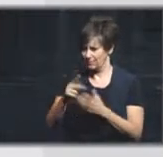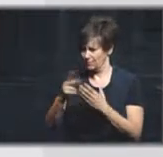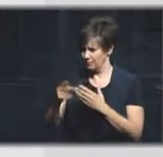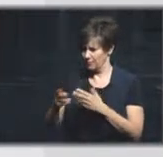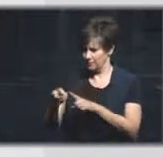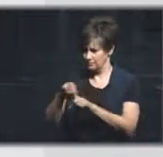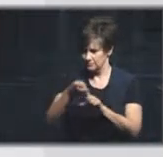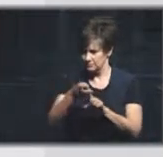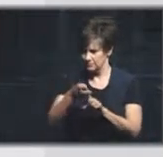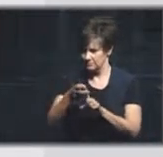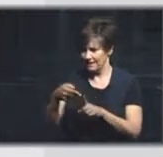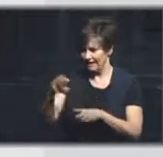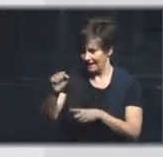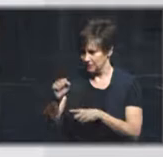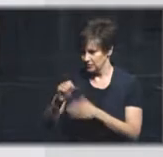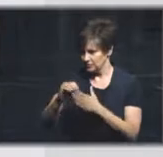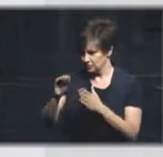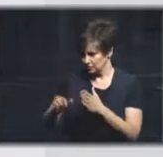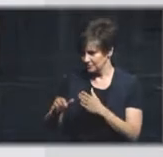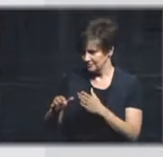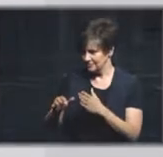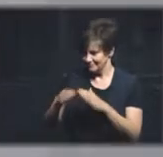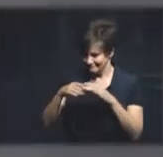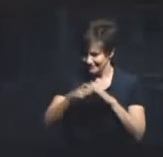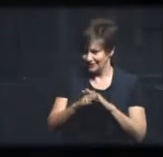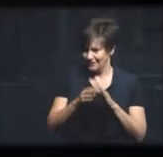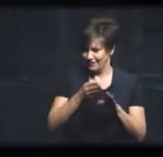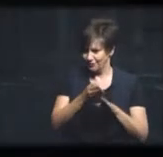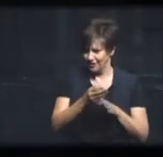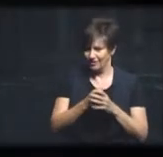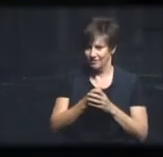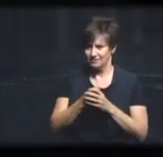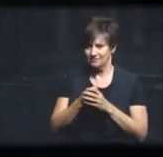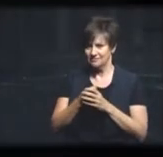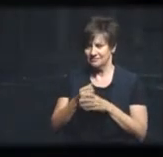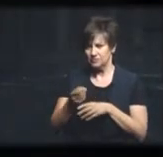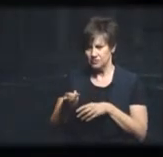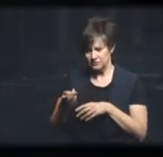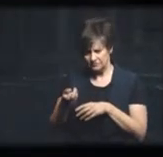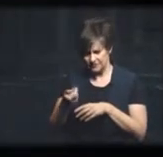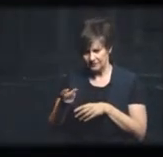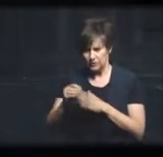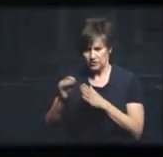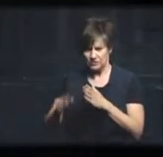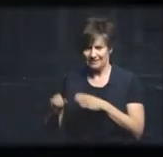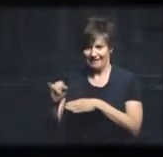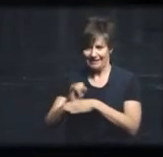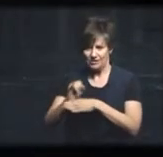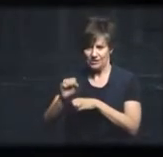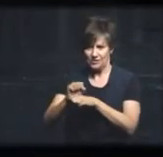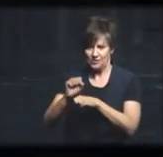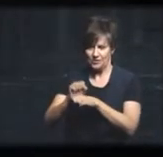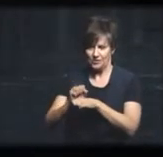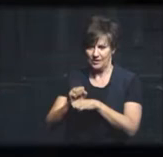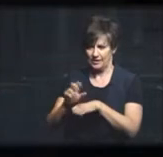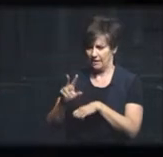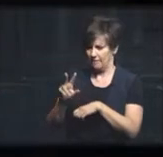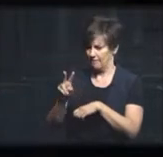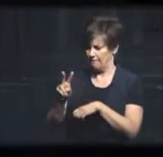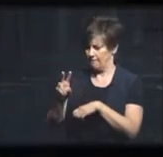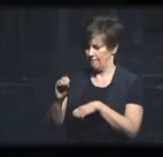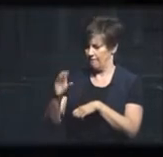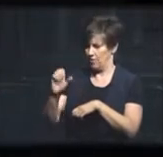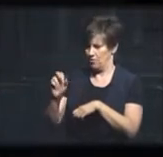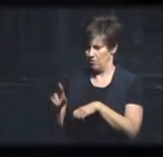students into cyber careers. We had a number of high school students who got internships working in places like Bocor and